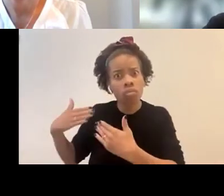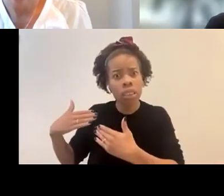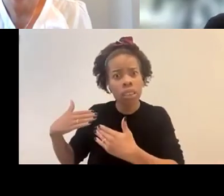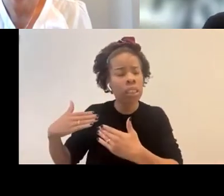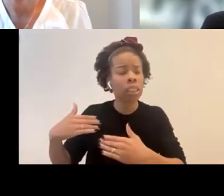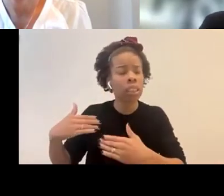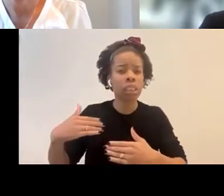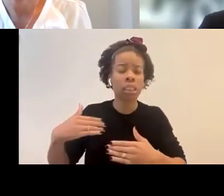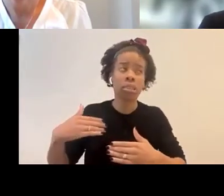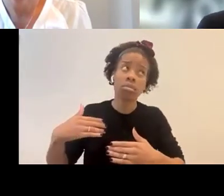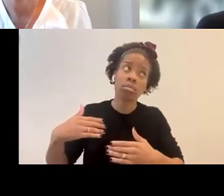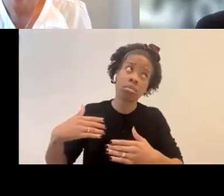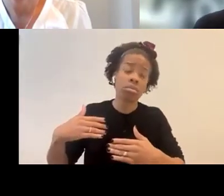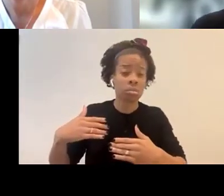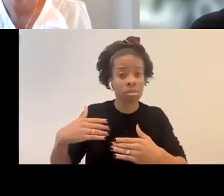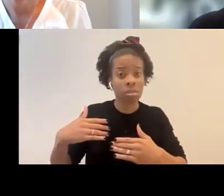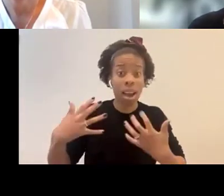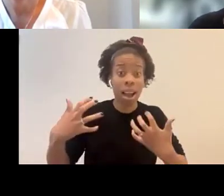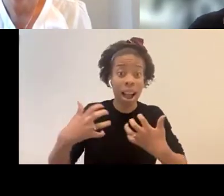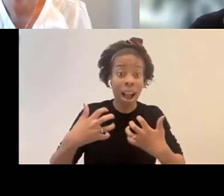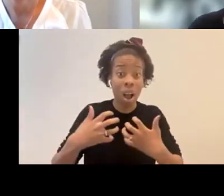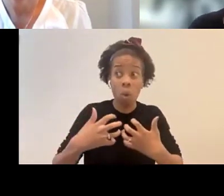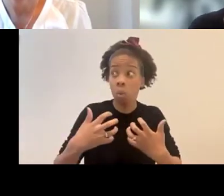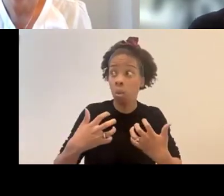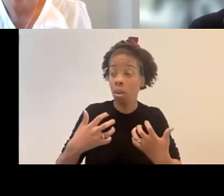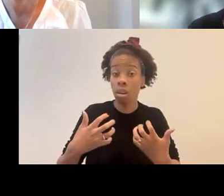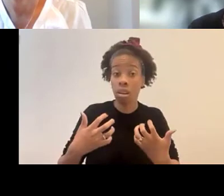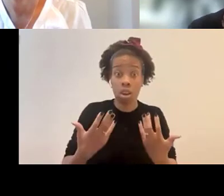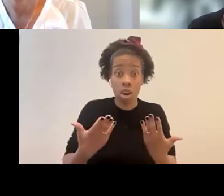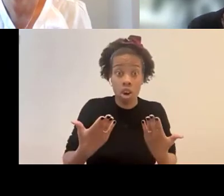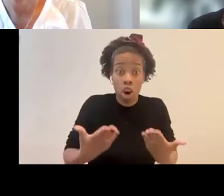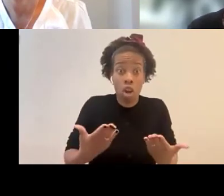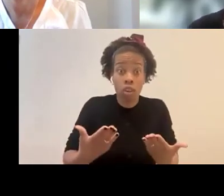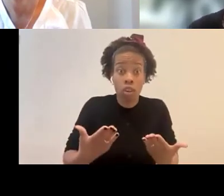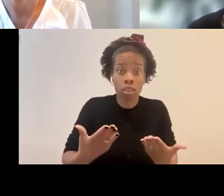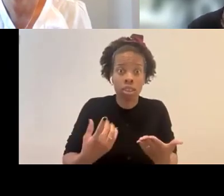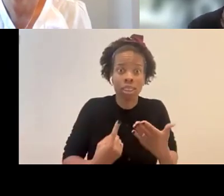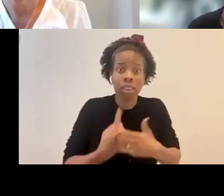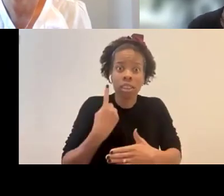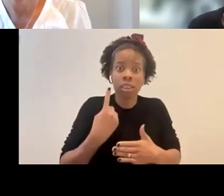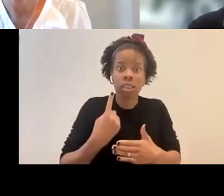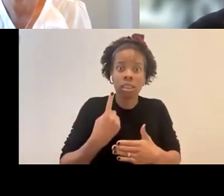and the history of how the present came to be. How did that happen?